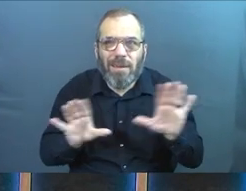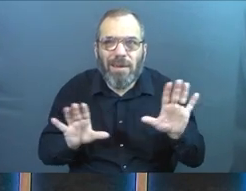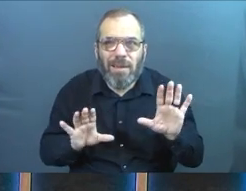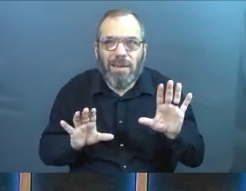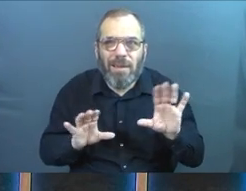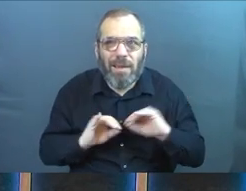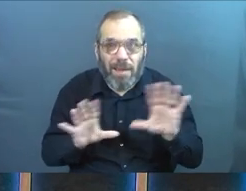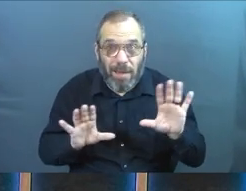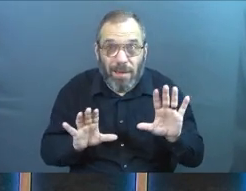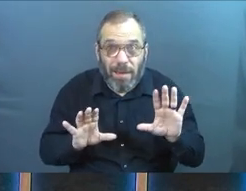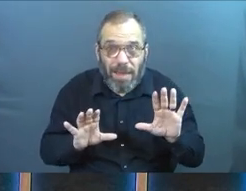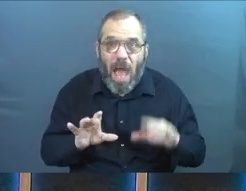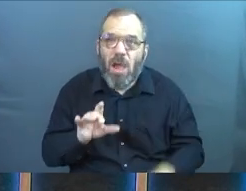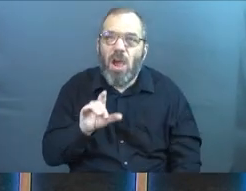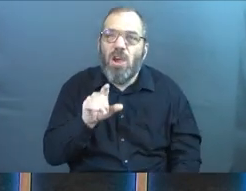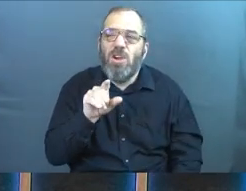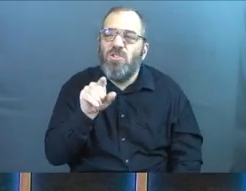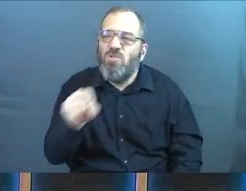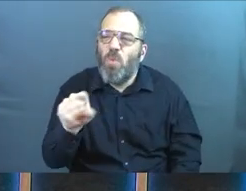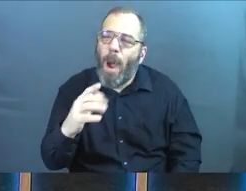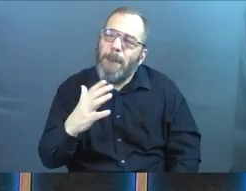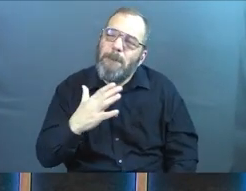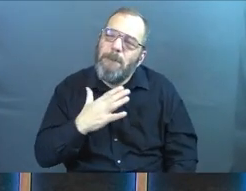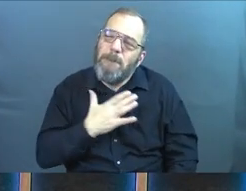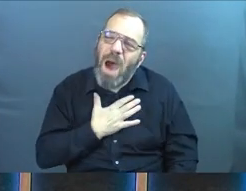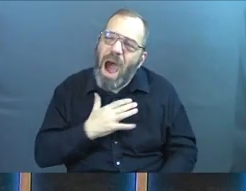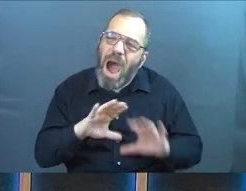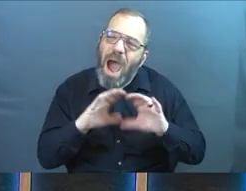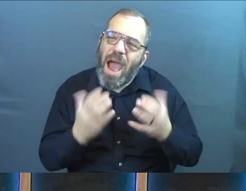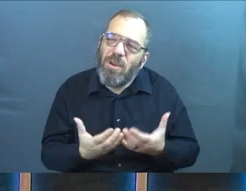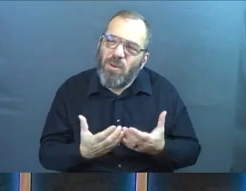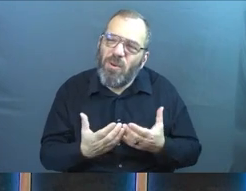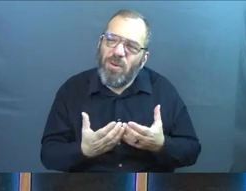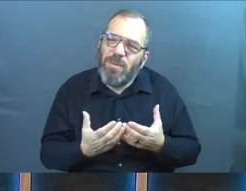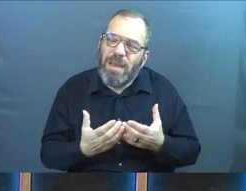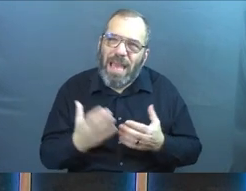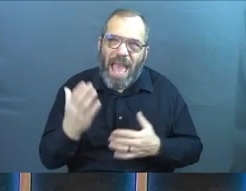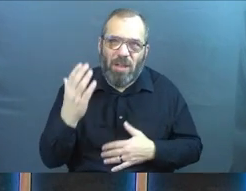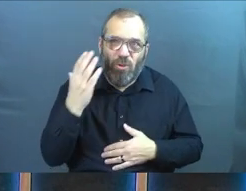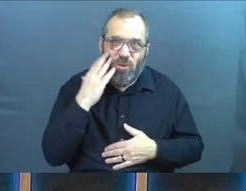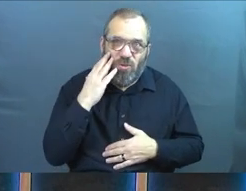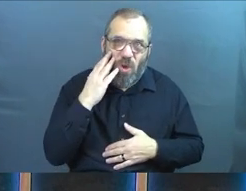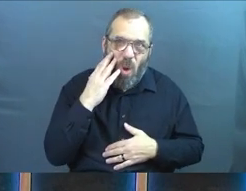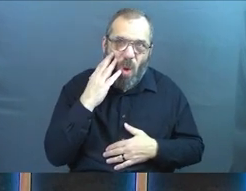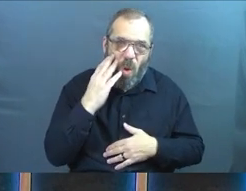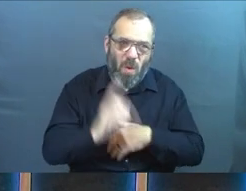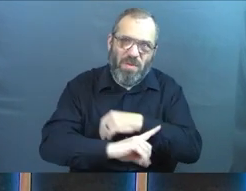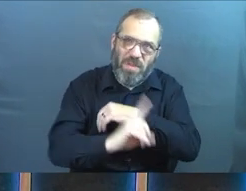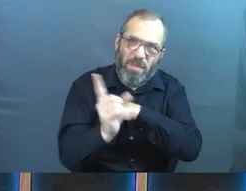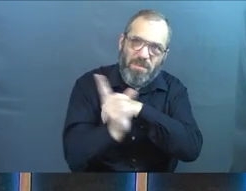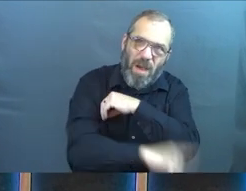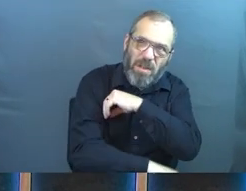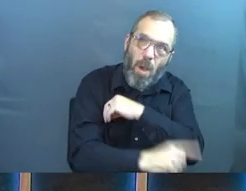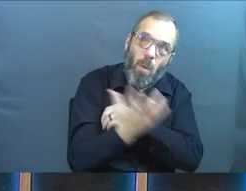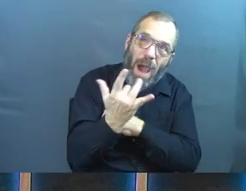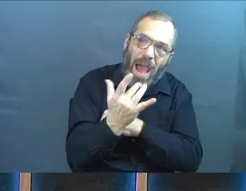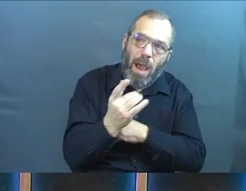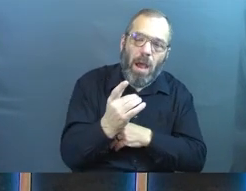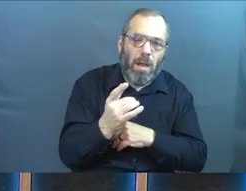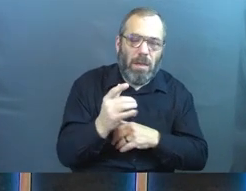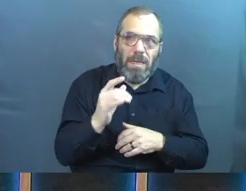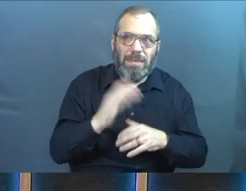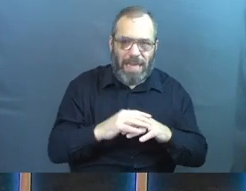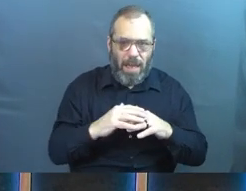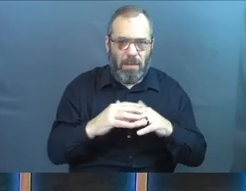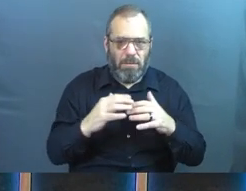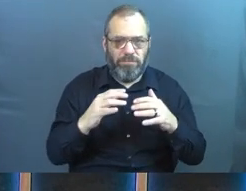You're part of my group. And then we know the damnation that we deserve for the things that we've done, because we know